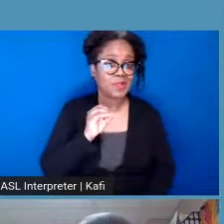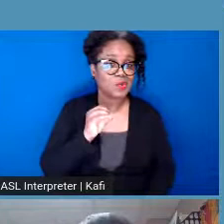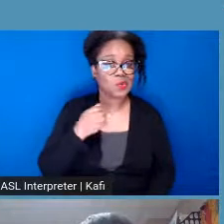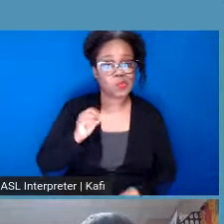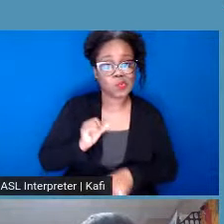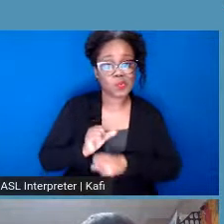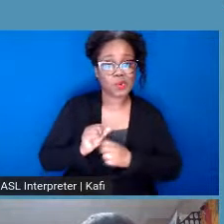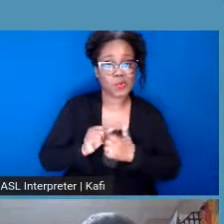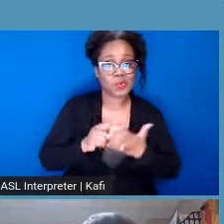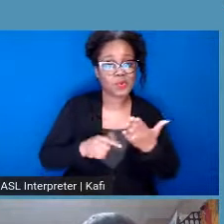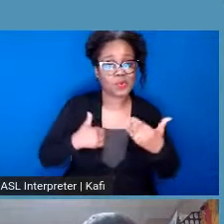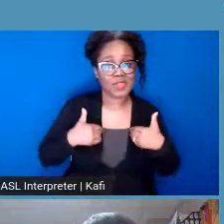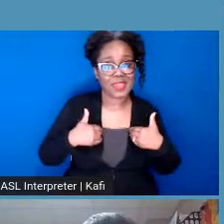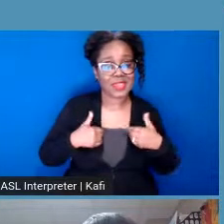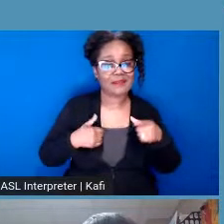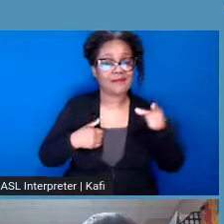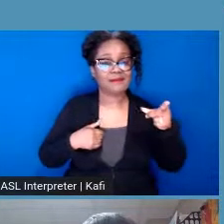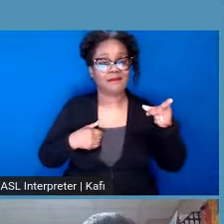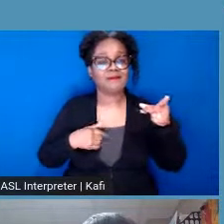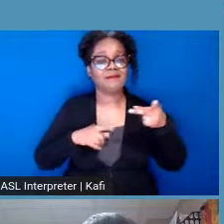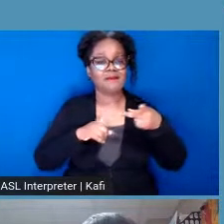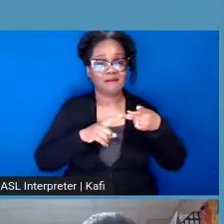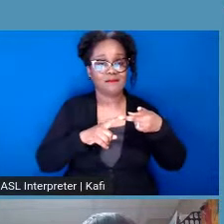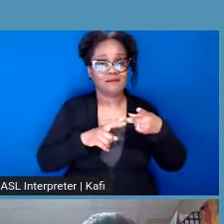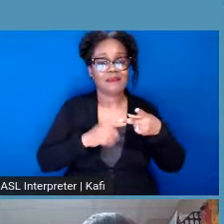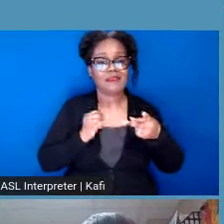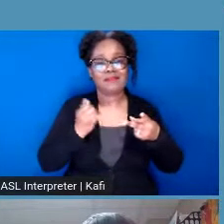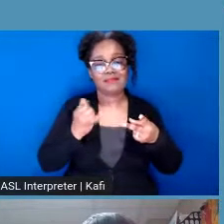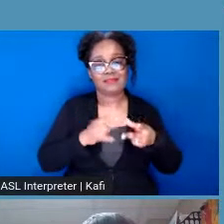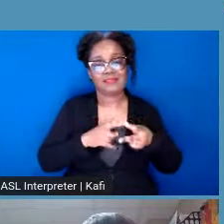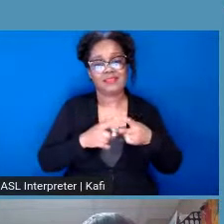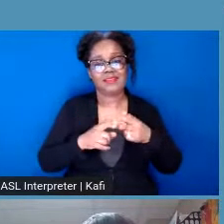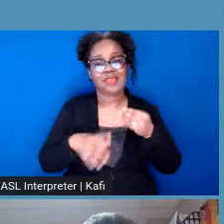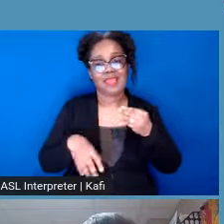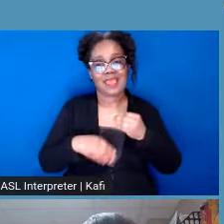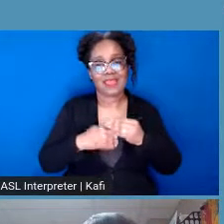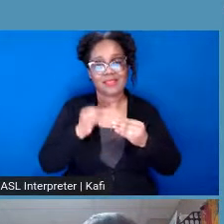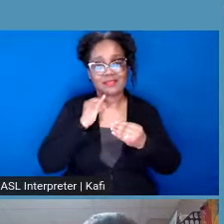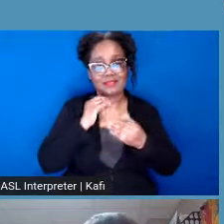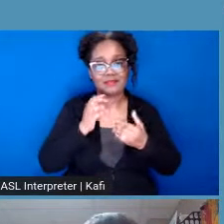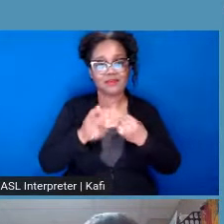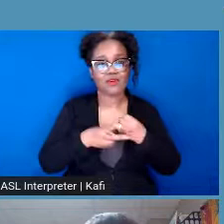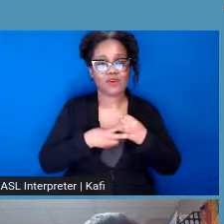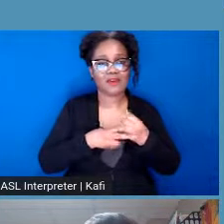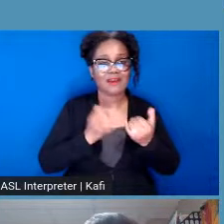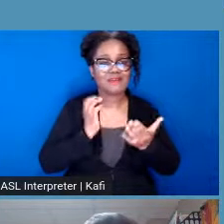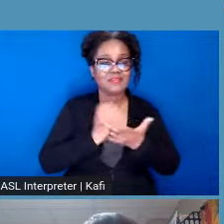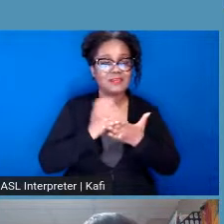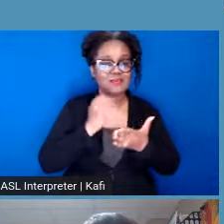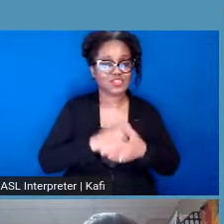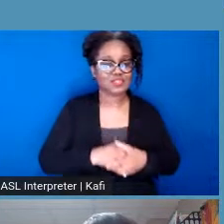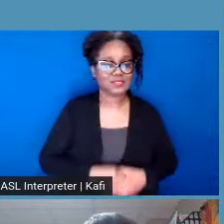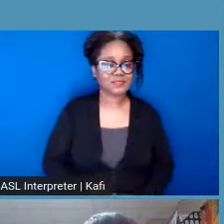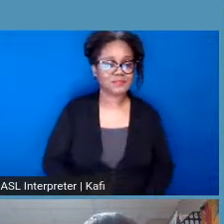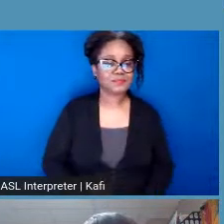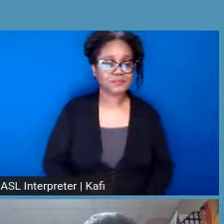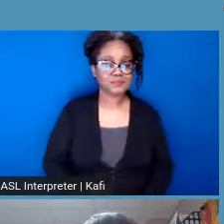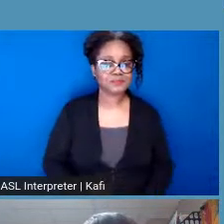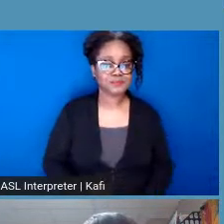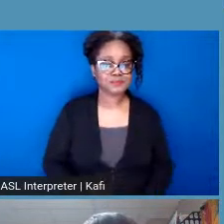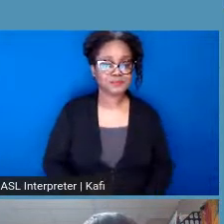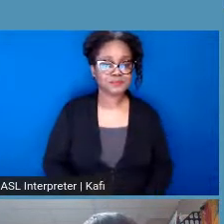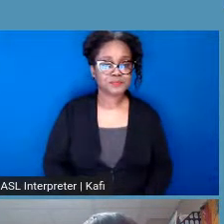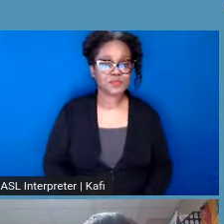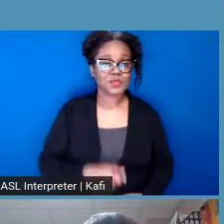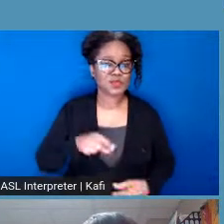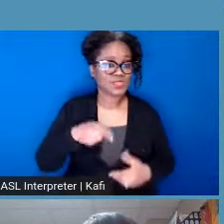and secured those archival images. So this process really largely relied on